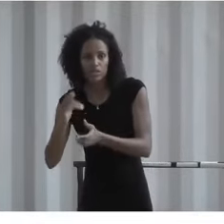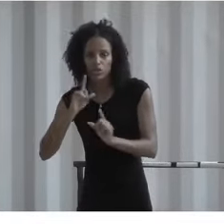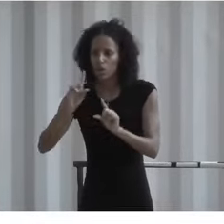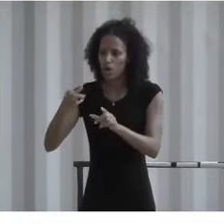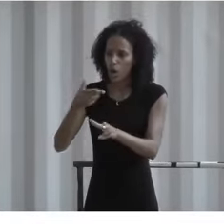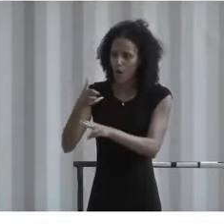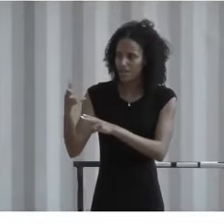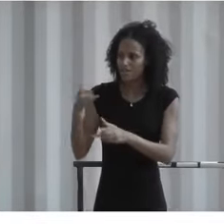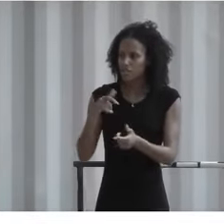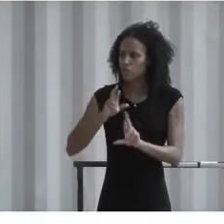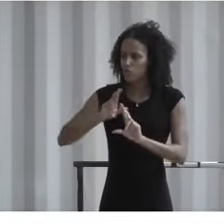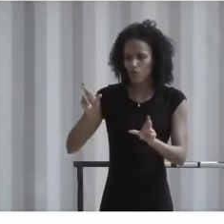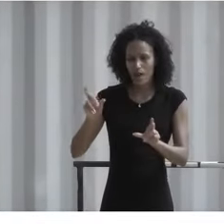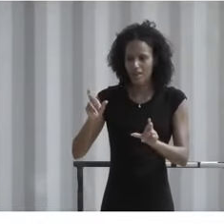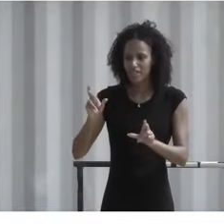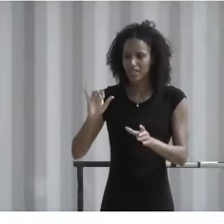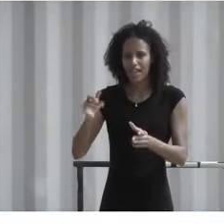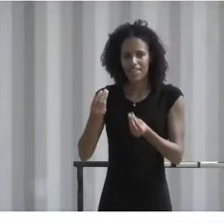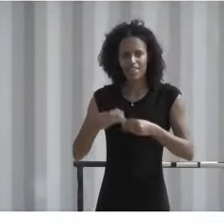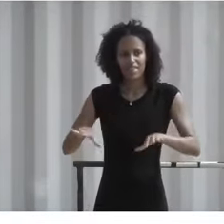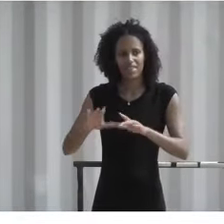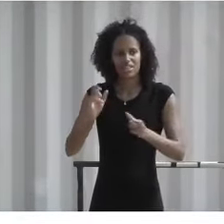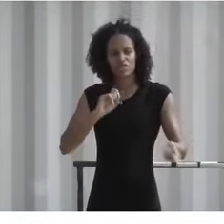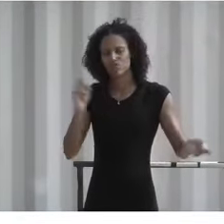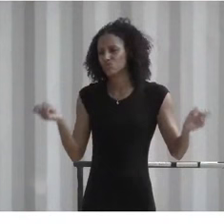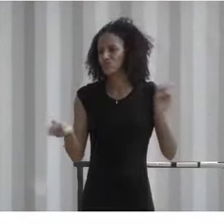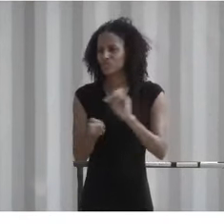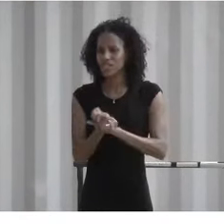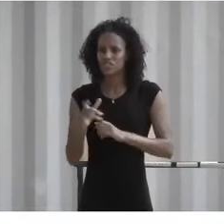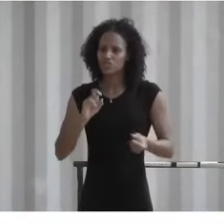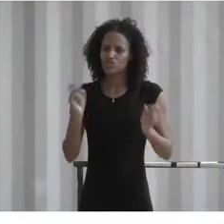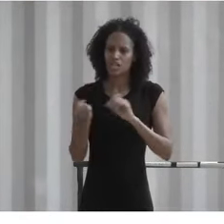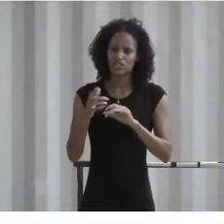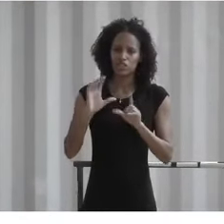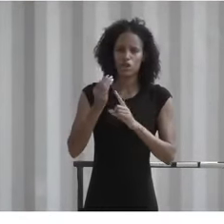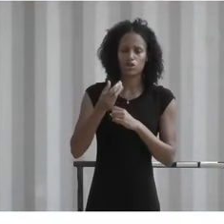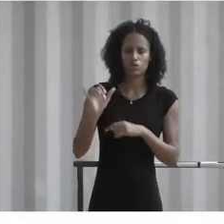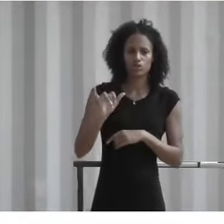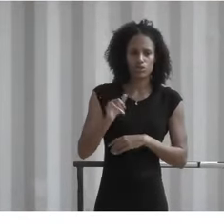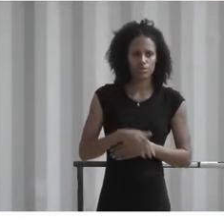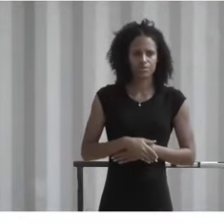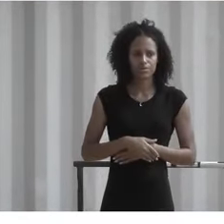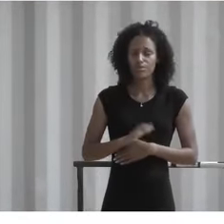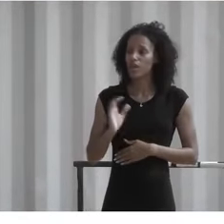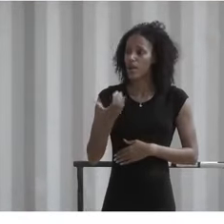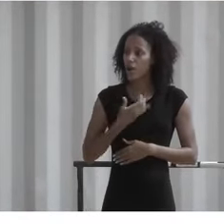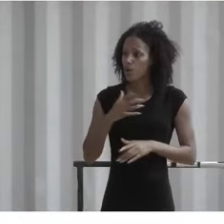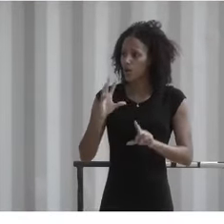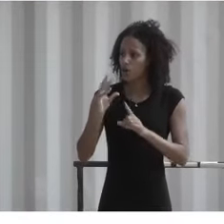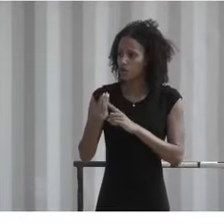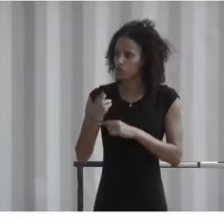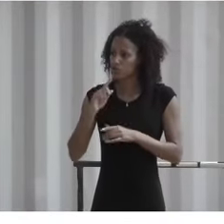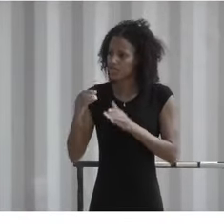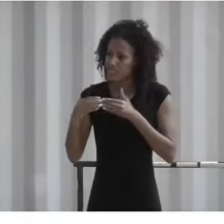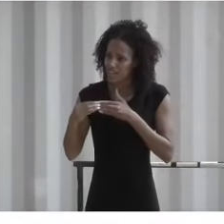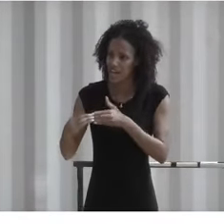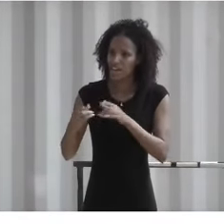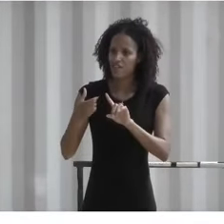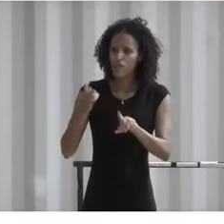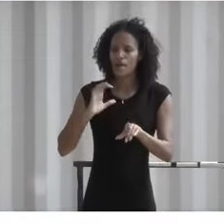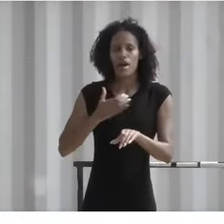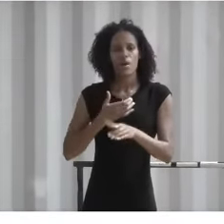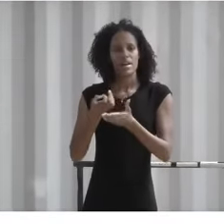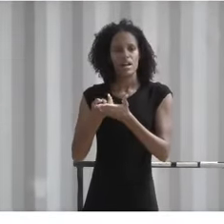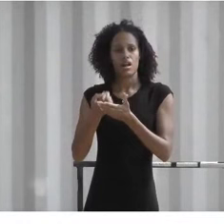hunting. I mean, it completely changes the landscape. It changes the culture. So our culture is kind of guided by our